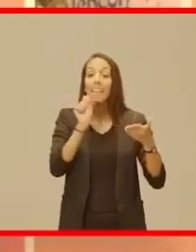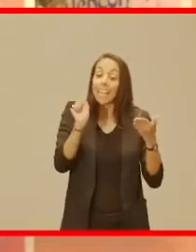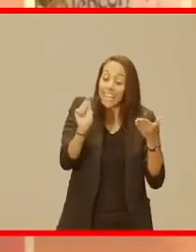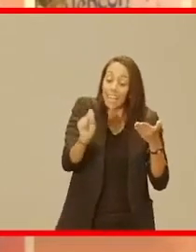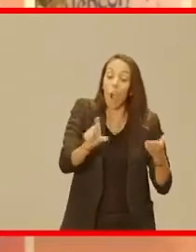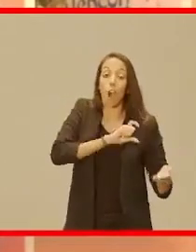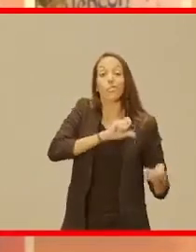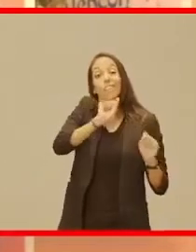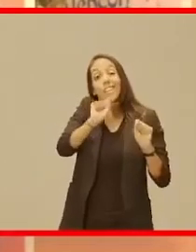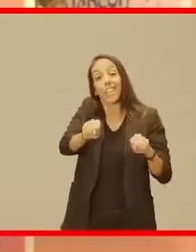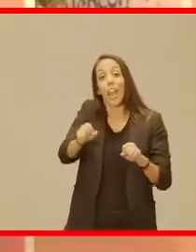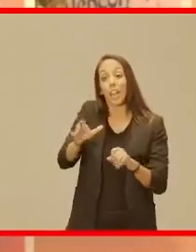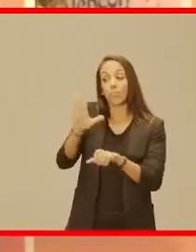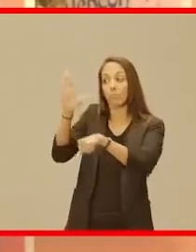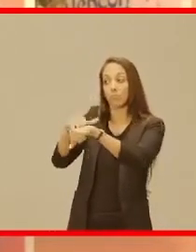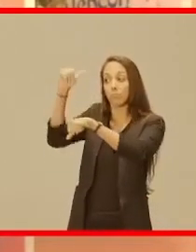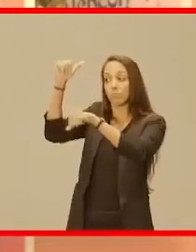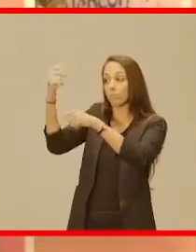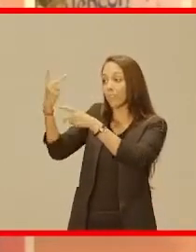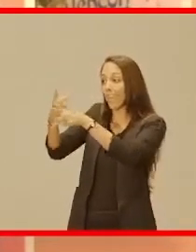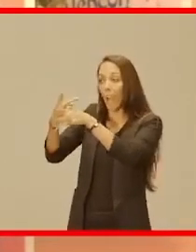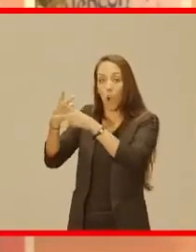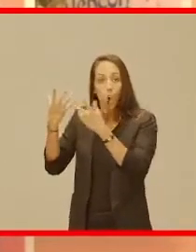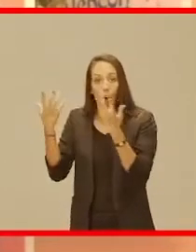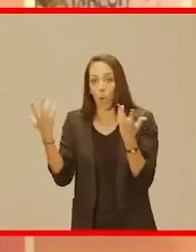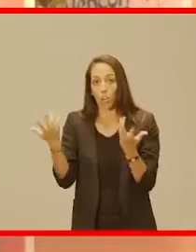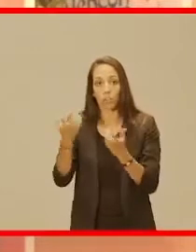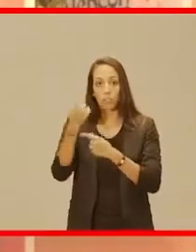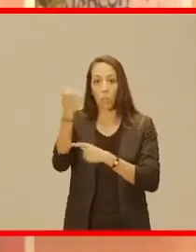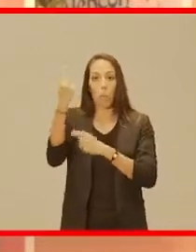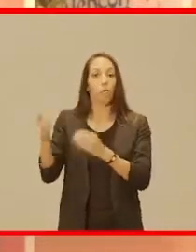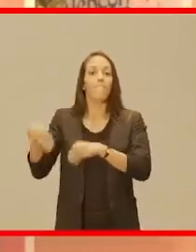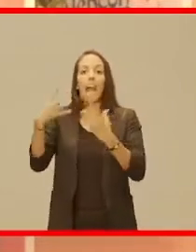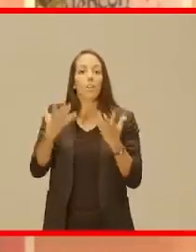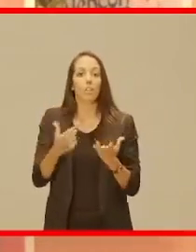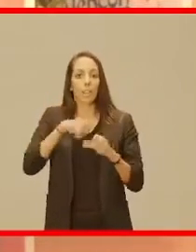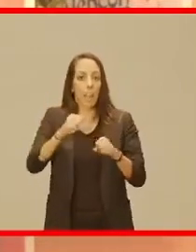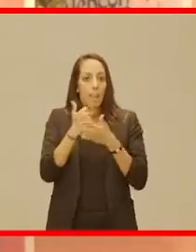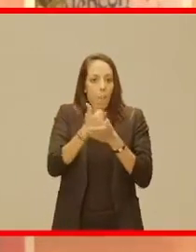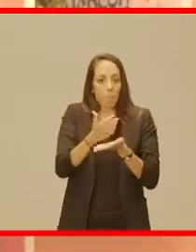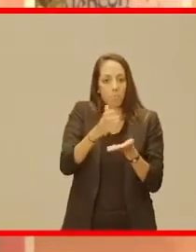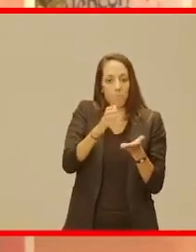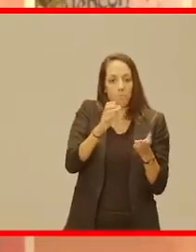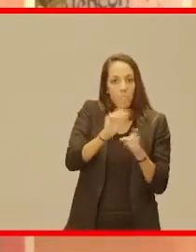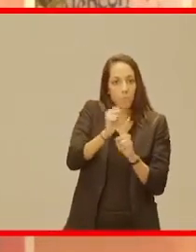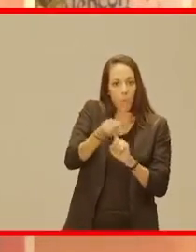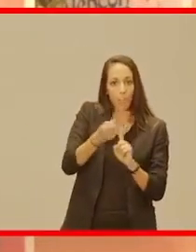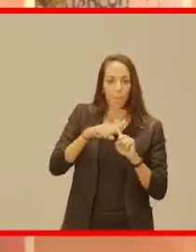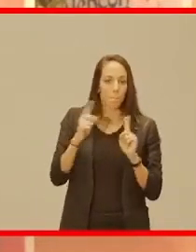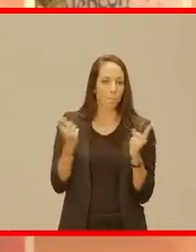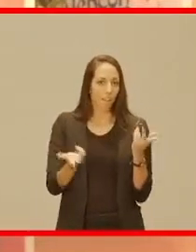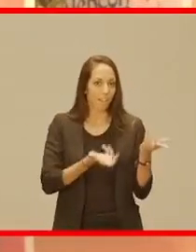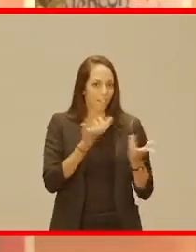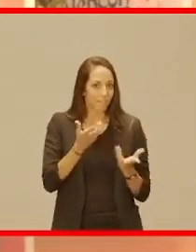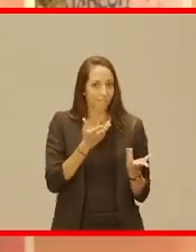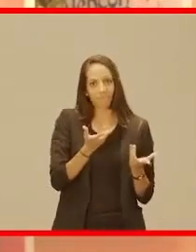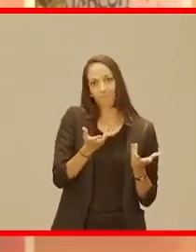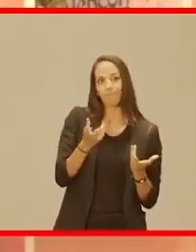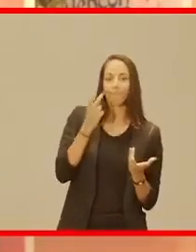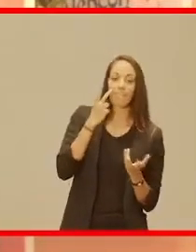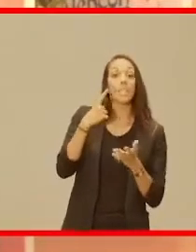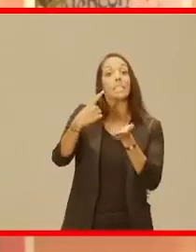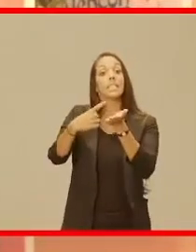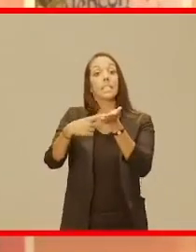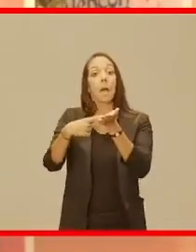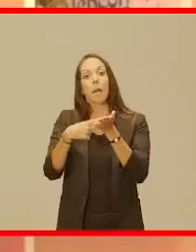parent, to do something, you know, at least, you know, like to discuss the officer, like, you know, this is what my child has, and sometimes my child